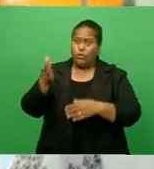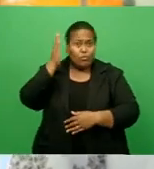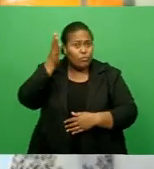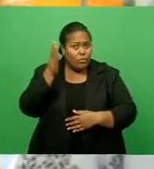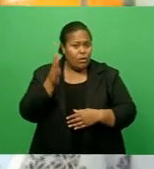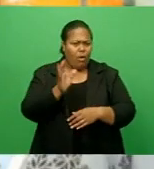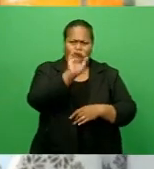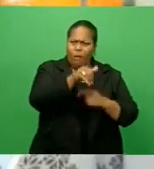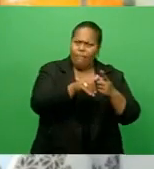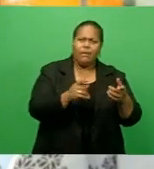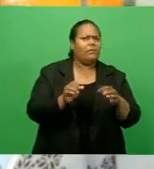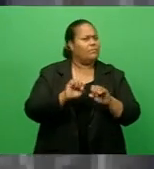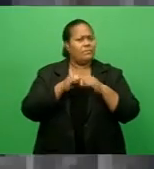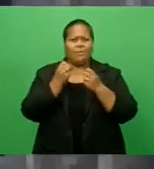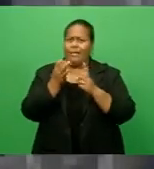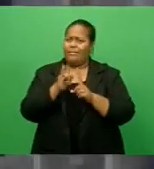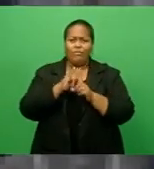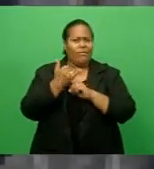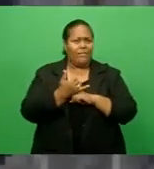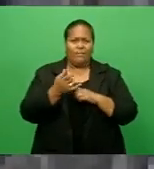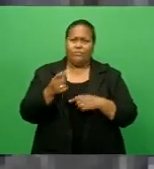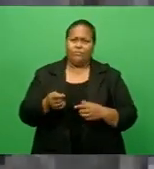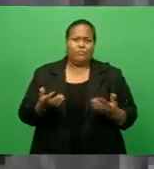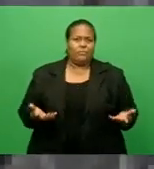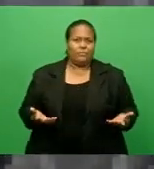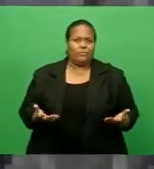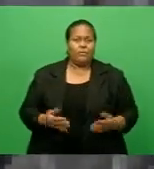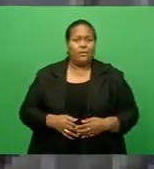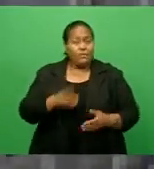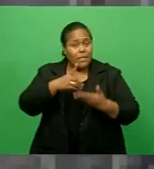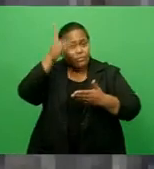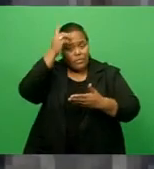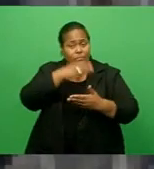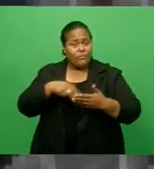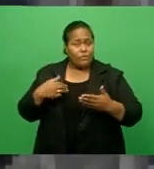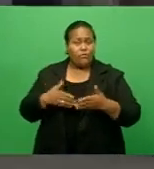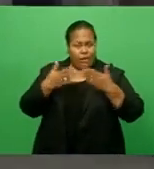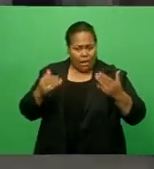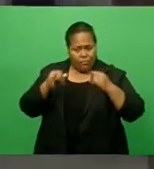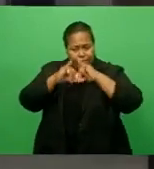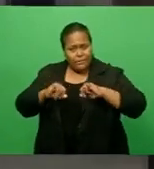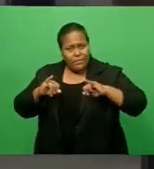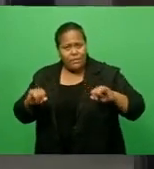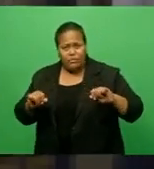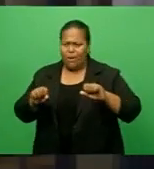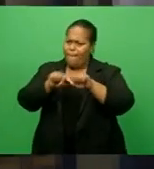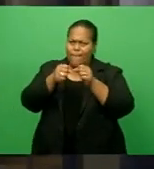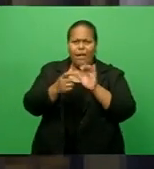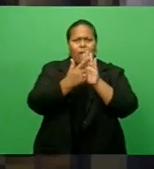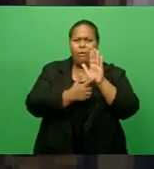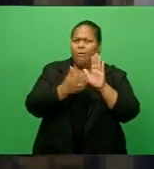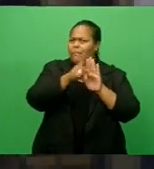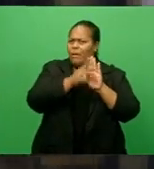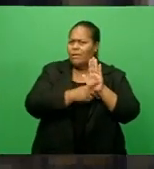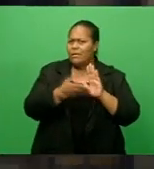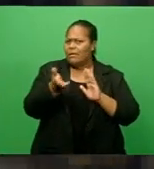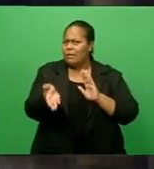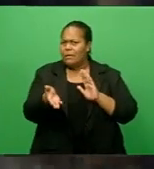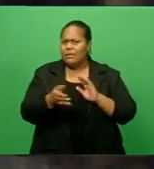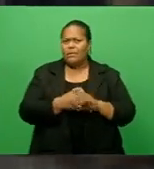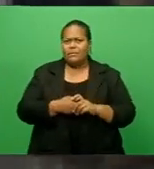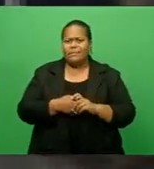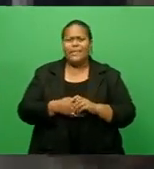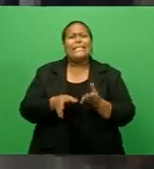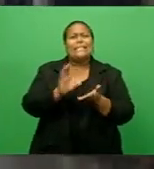home or in society as general. The Education Ministry is investigating possible breaches of its policies and the Civil Servants Code